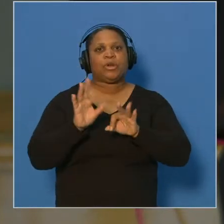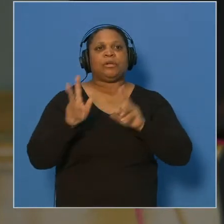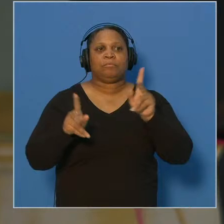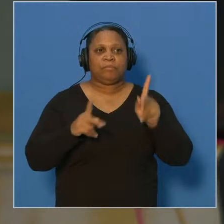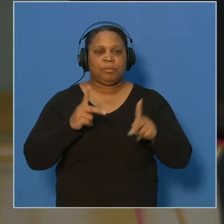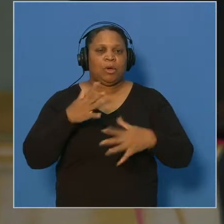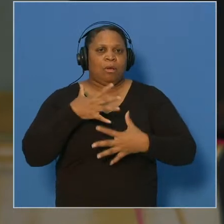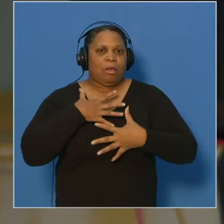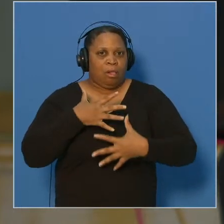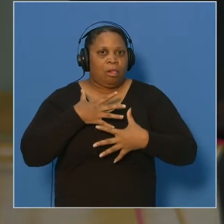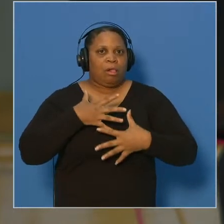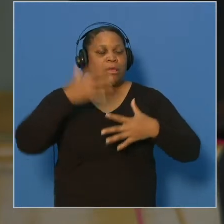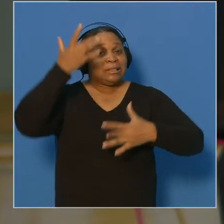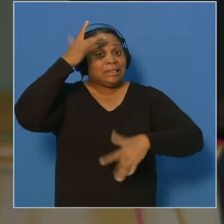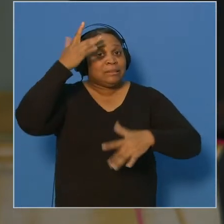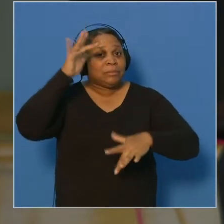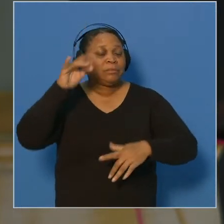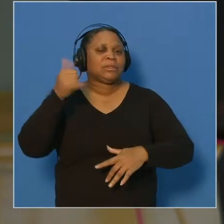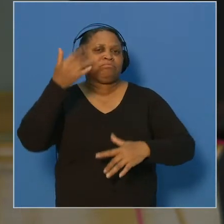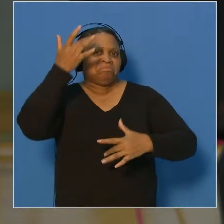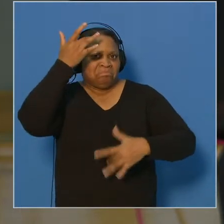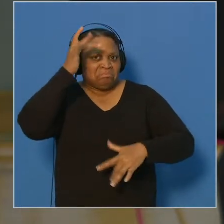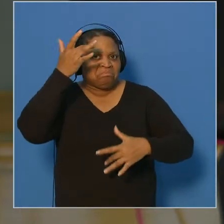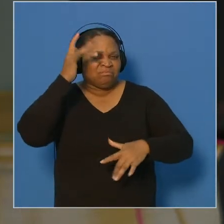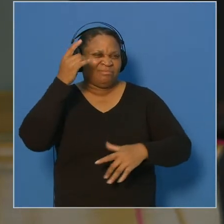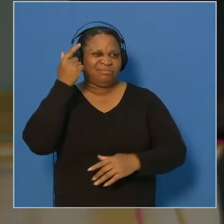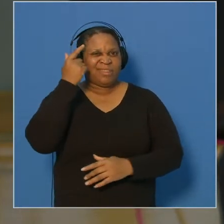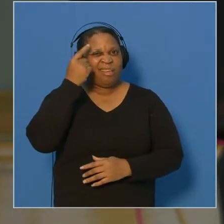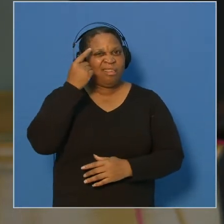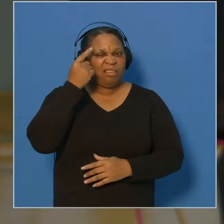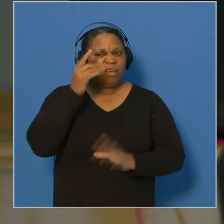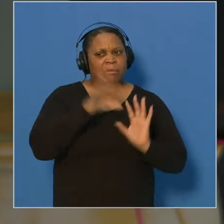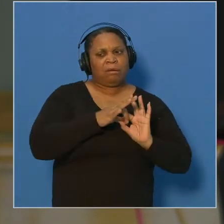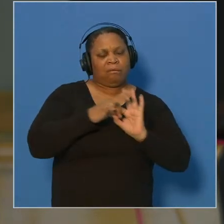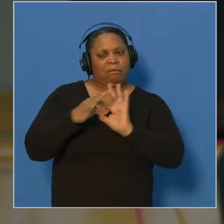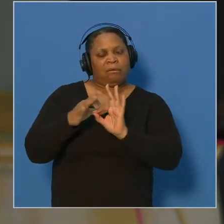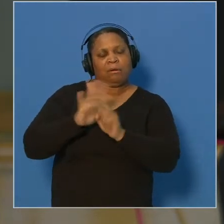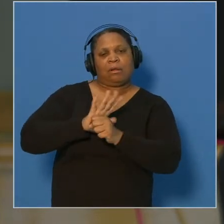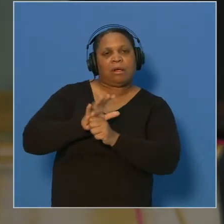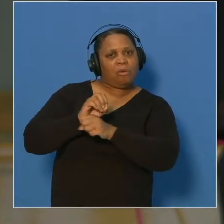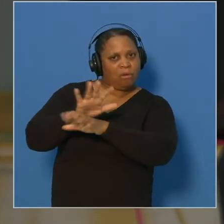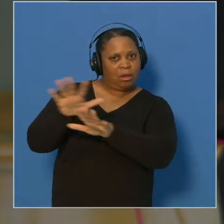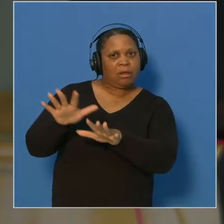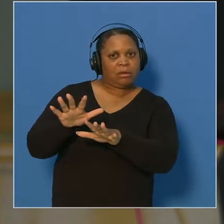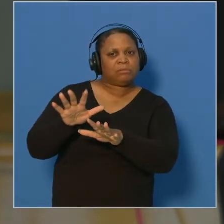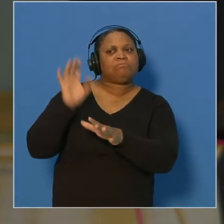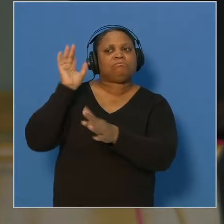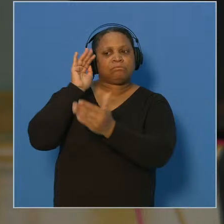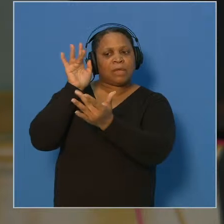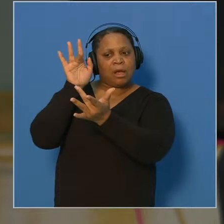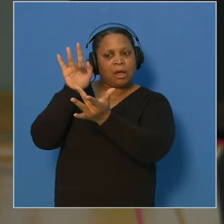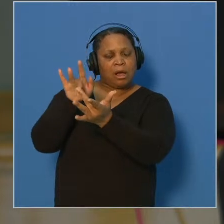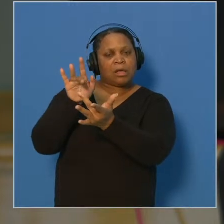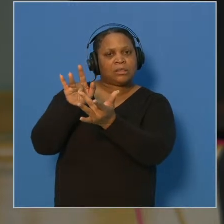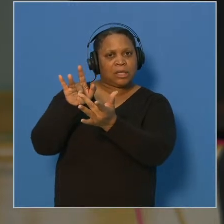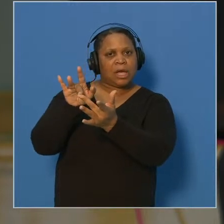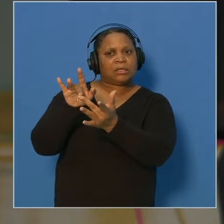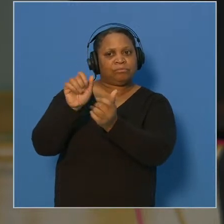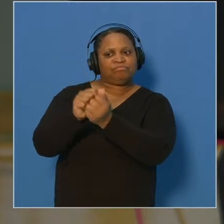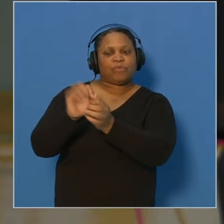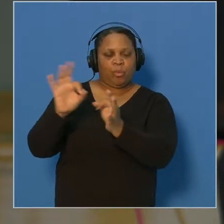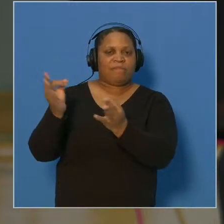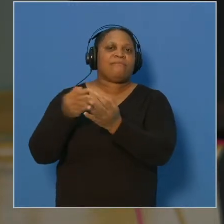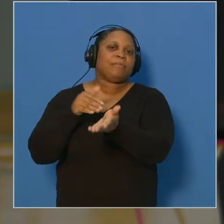have respiratory symptoms or other symptoms that they think may be related to COVID-19 should be in contact by telephone with their